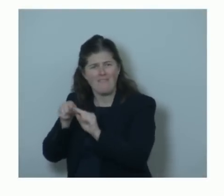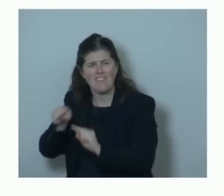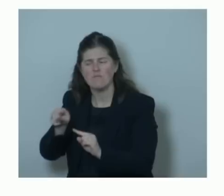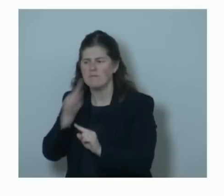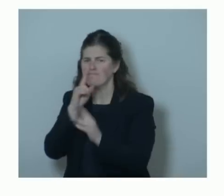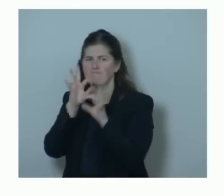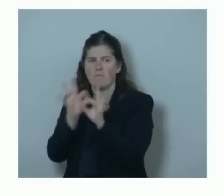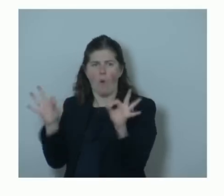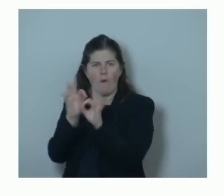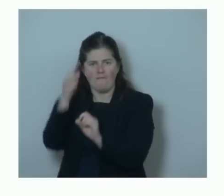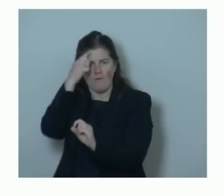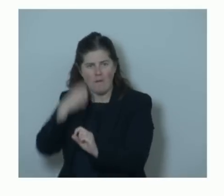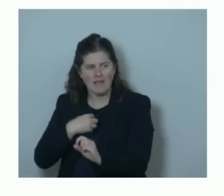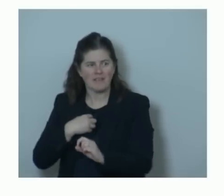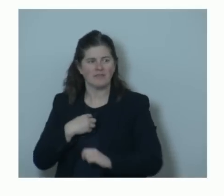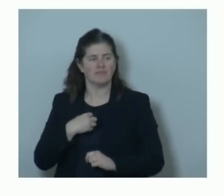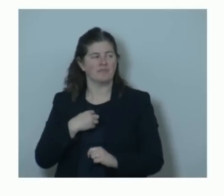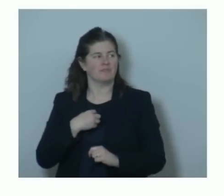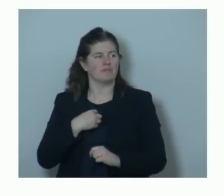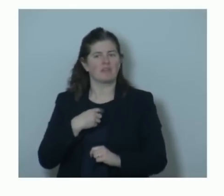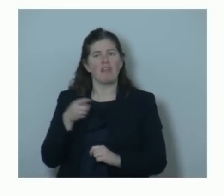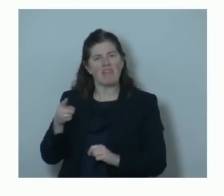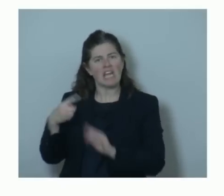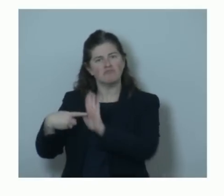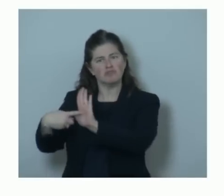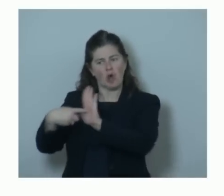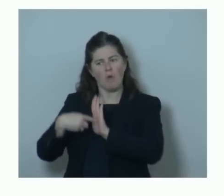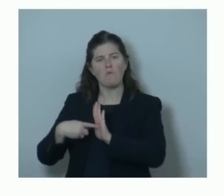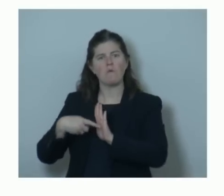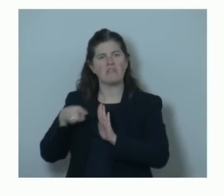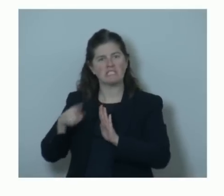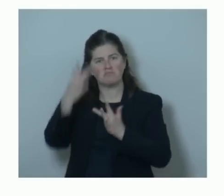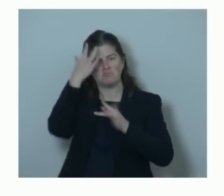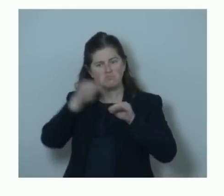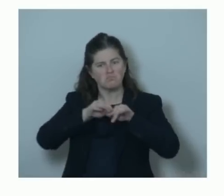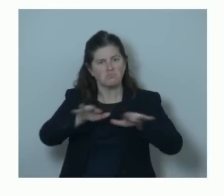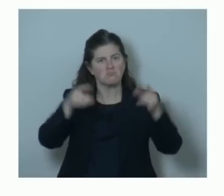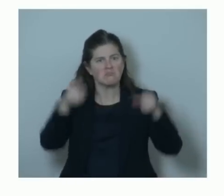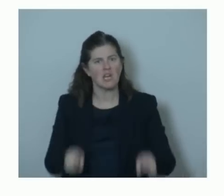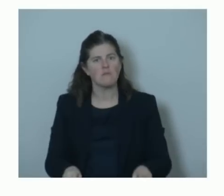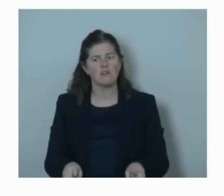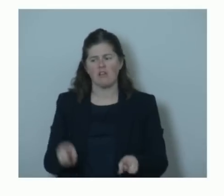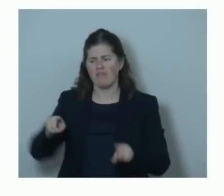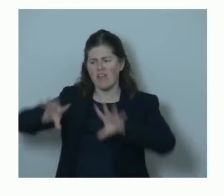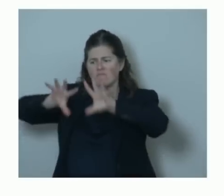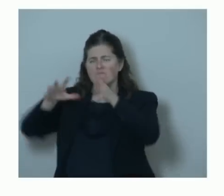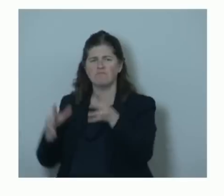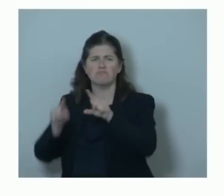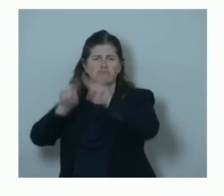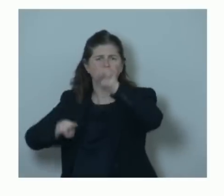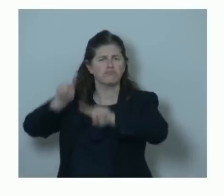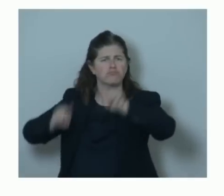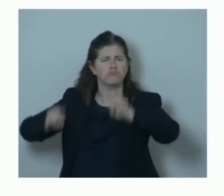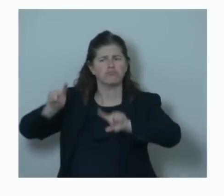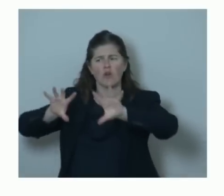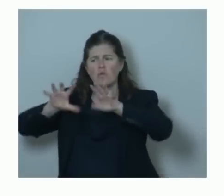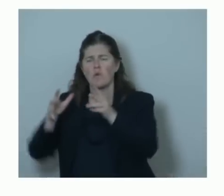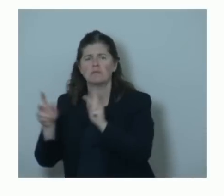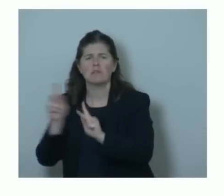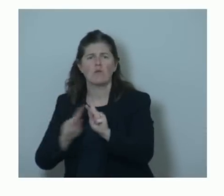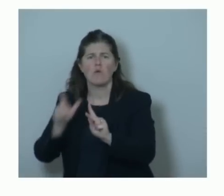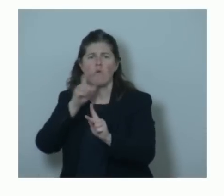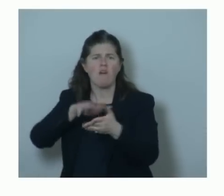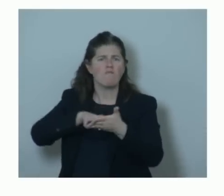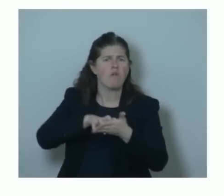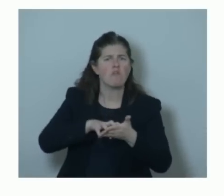me. They're to me a symbol in this epidemic of one of a whole bunch of groups of vulnerable populations.